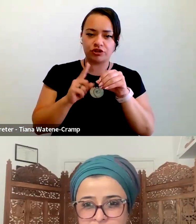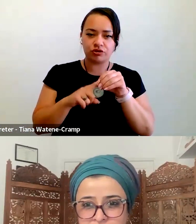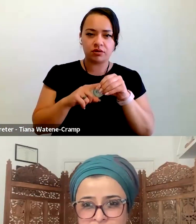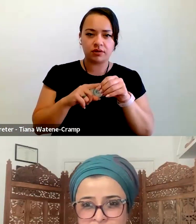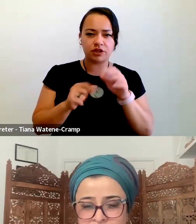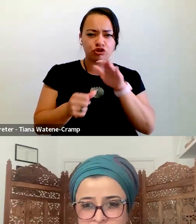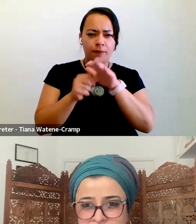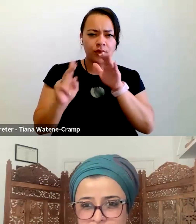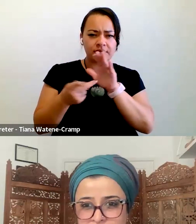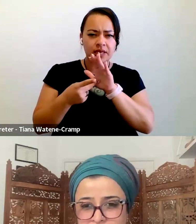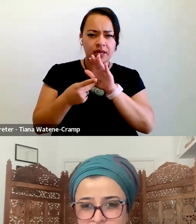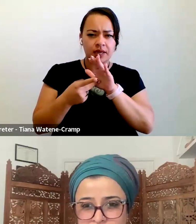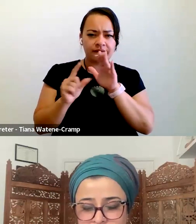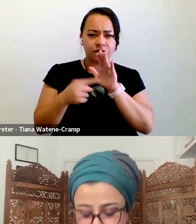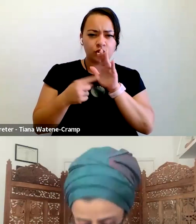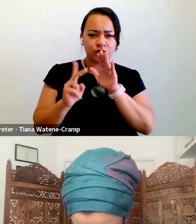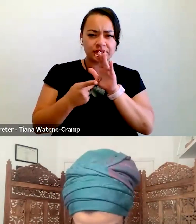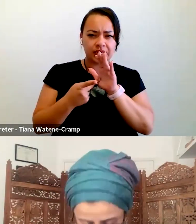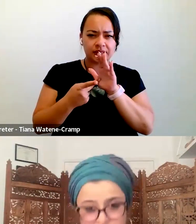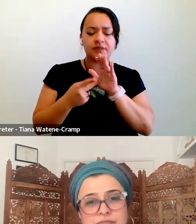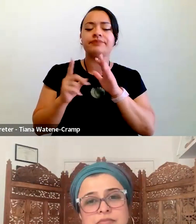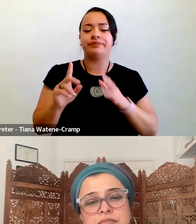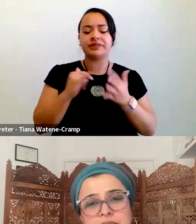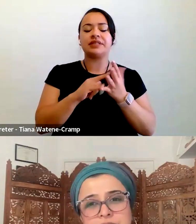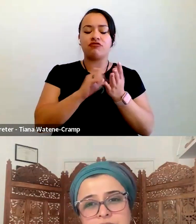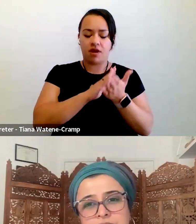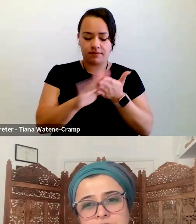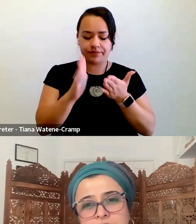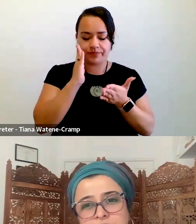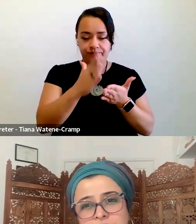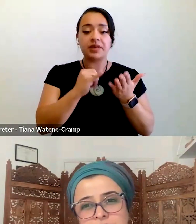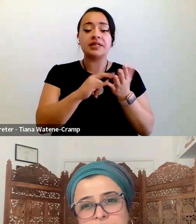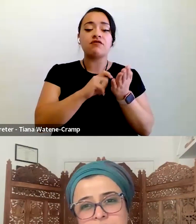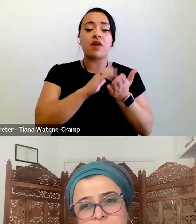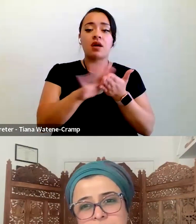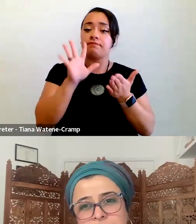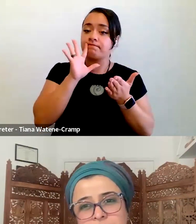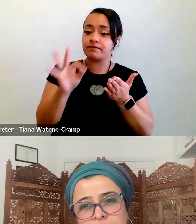one? Sarah. Okay. So Sarah says,